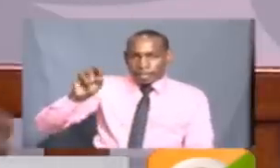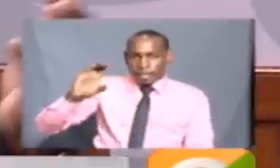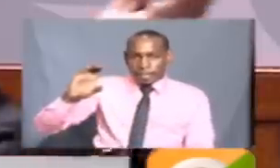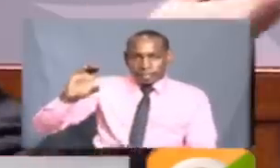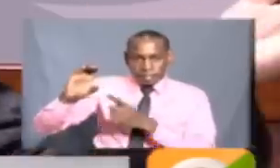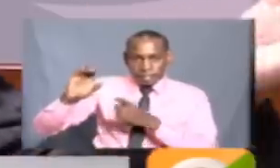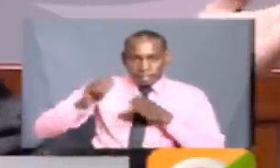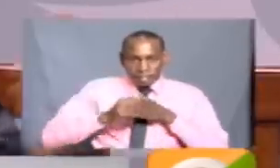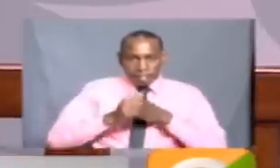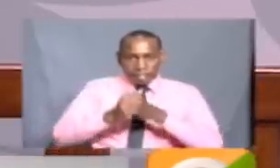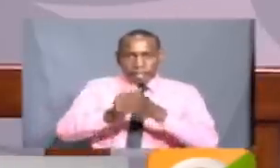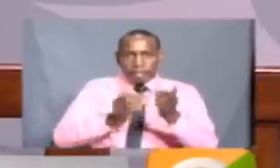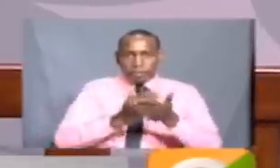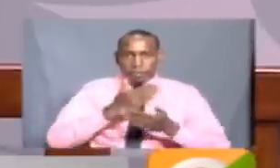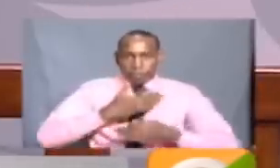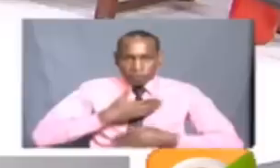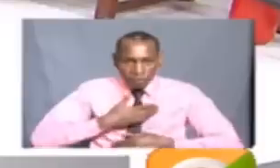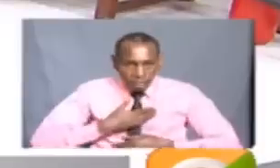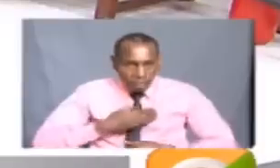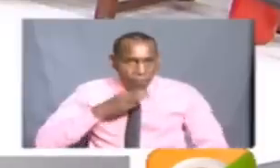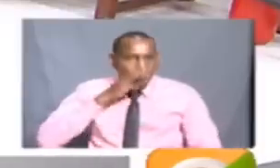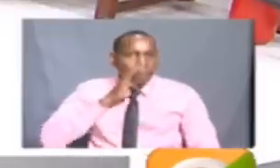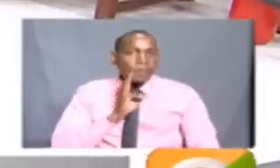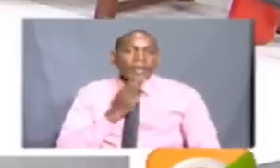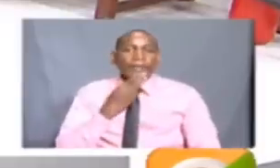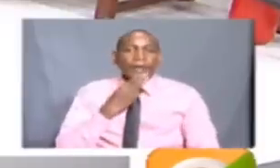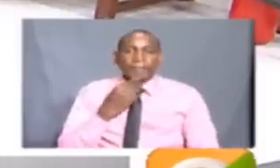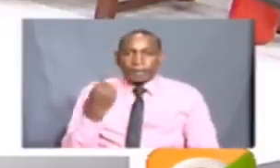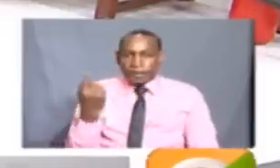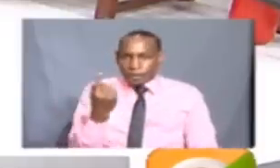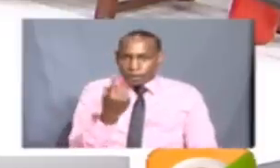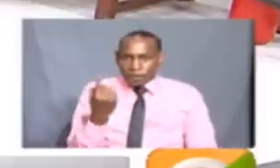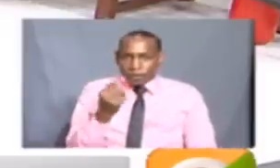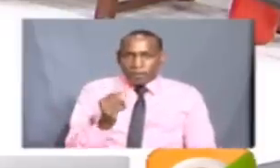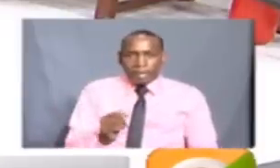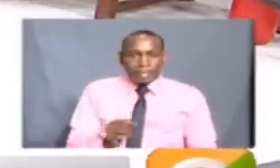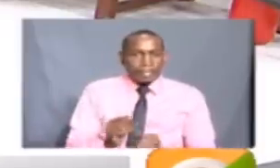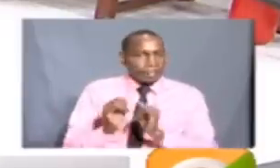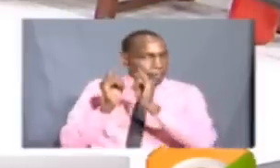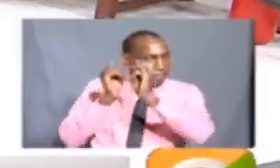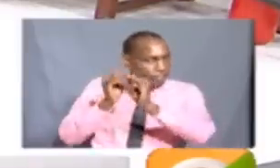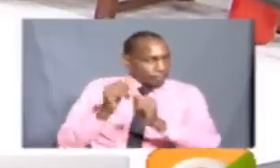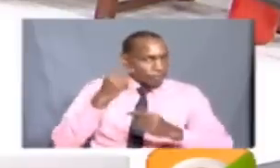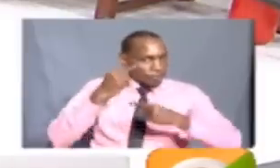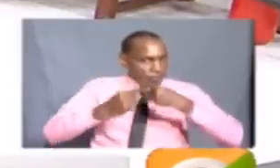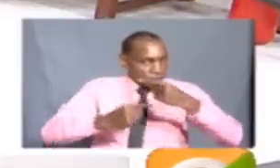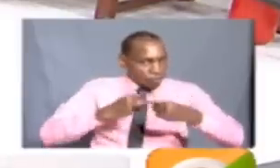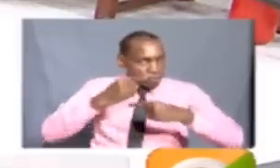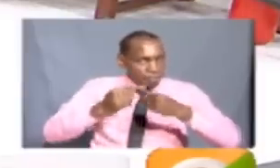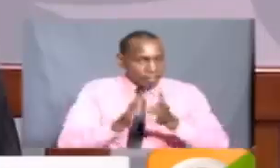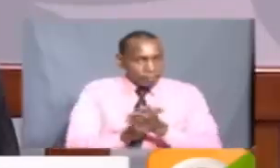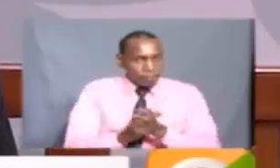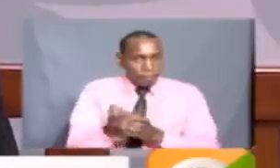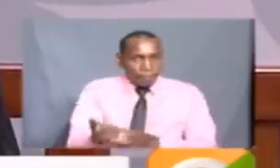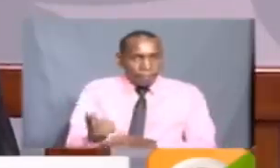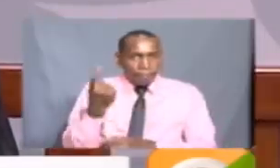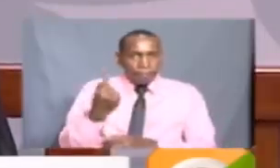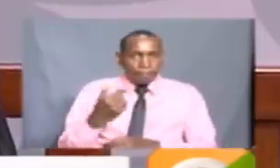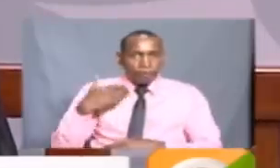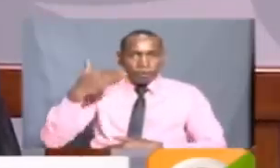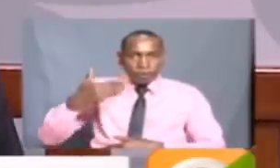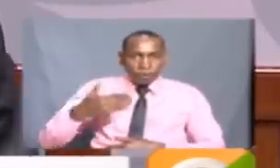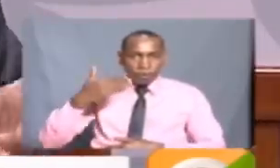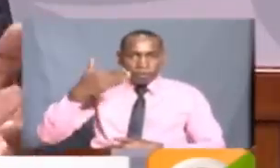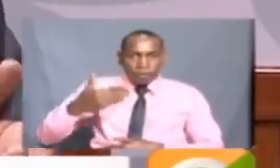is led by Honorable Musalia Mudavadi, is right, the only one that continues to emerge every so often to raise